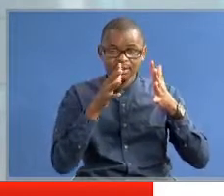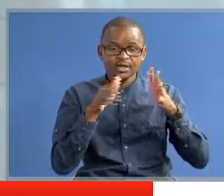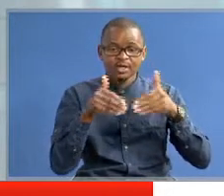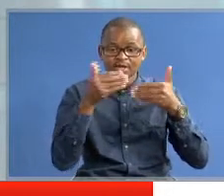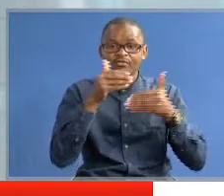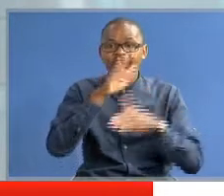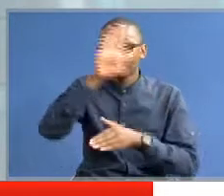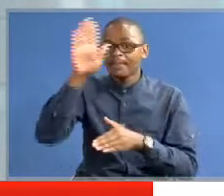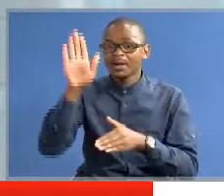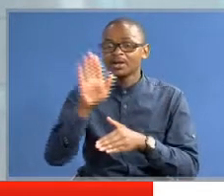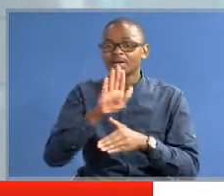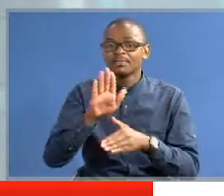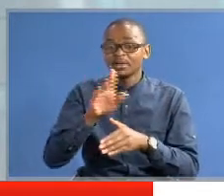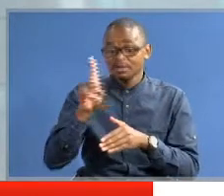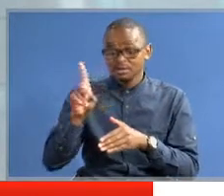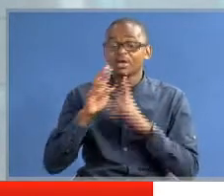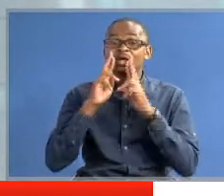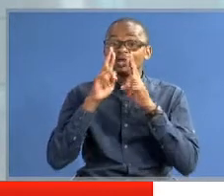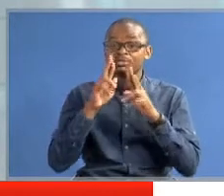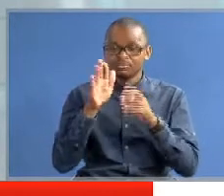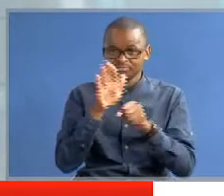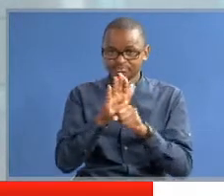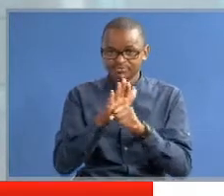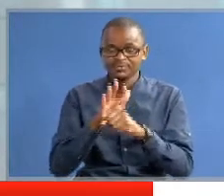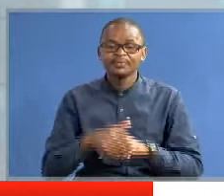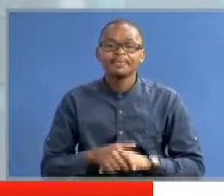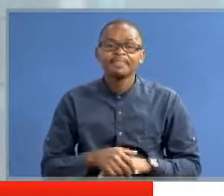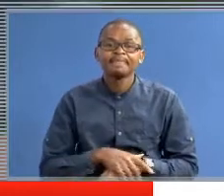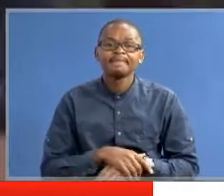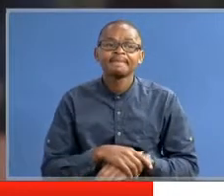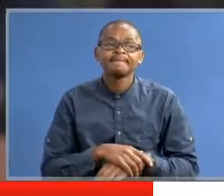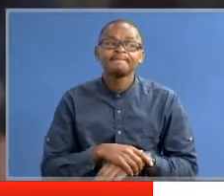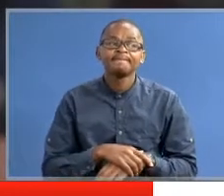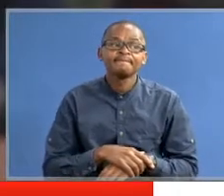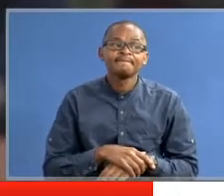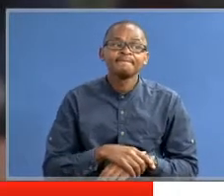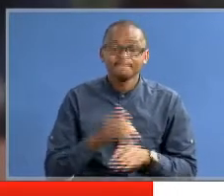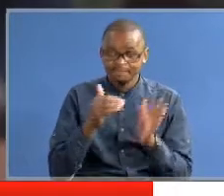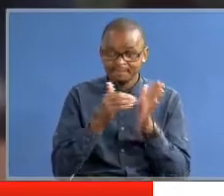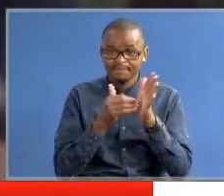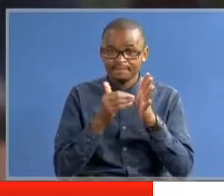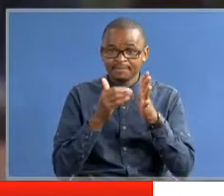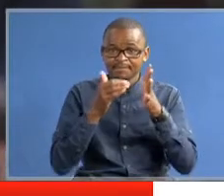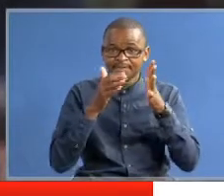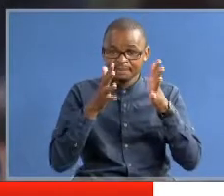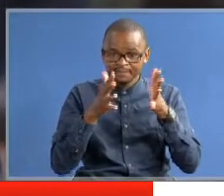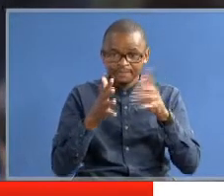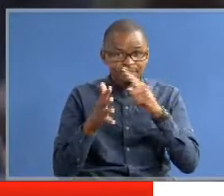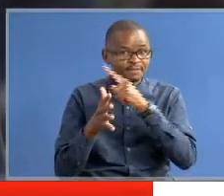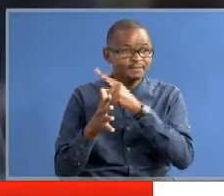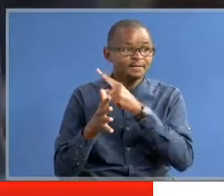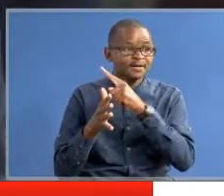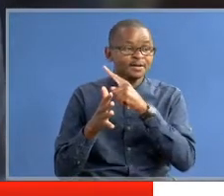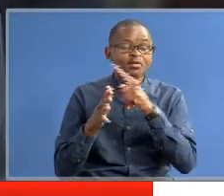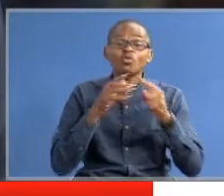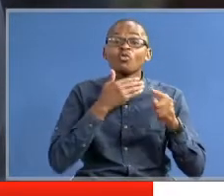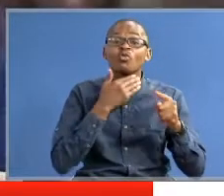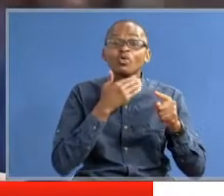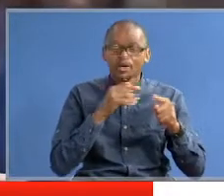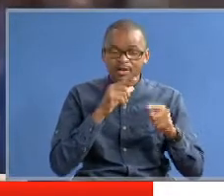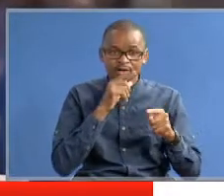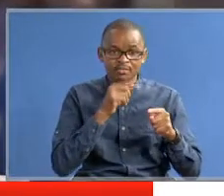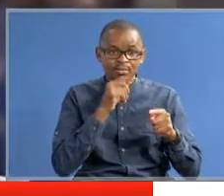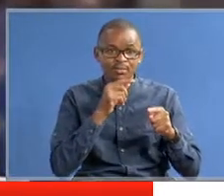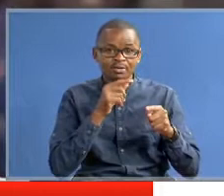by the parliamentarians. Here's the report in details. Machakos Governor Alfred Mutua is a wanted man as the Senate